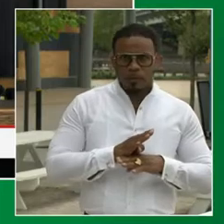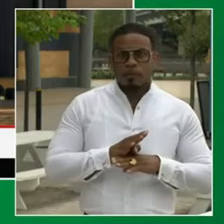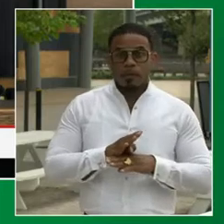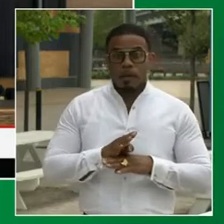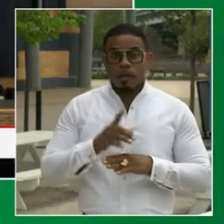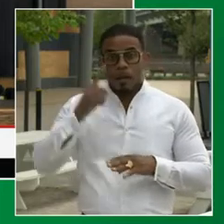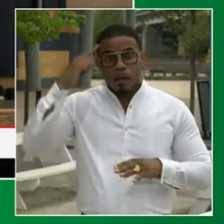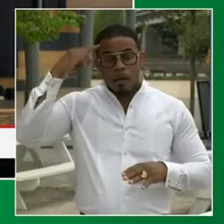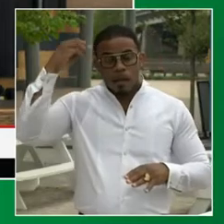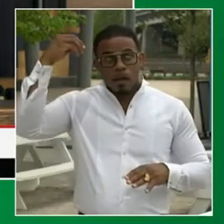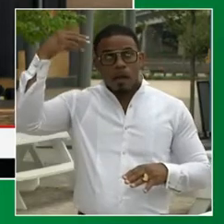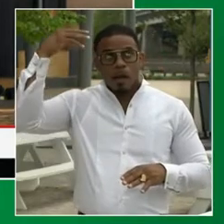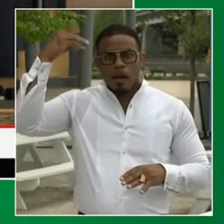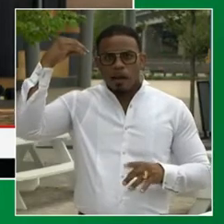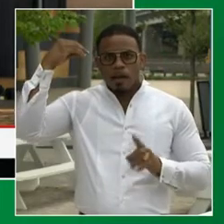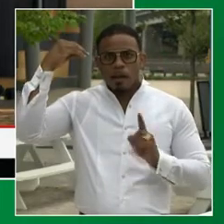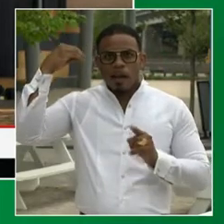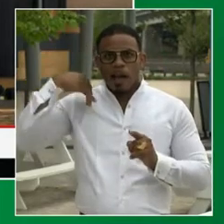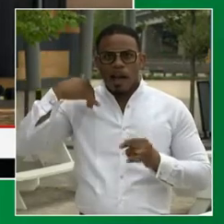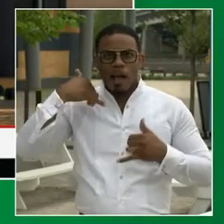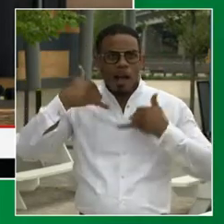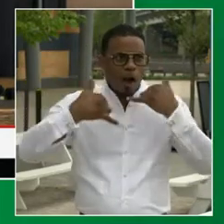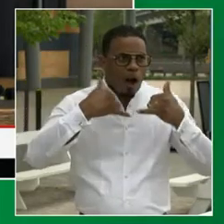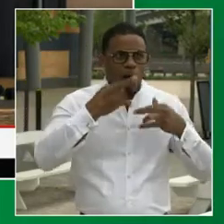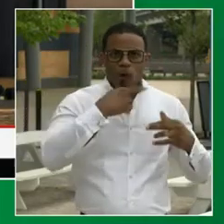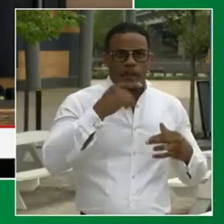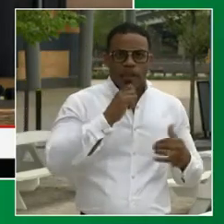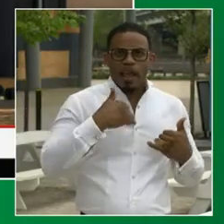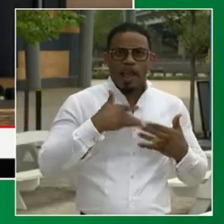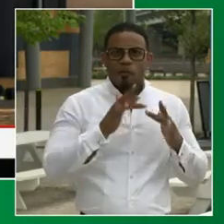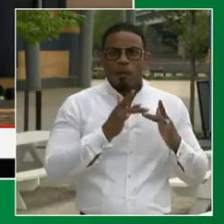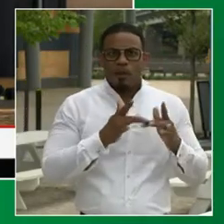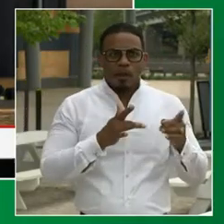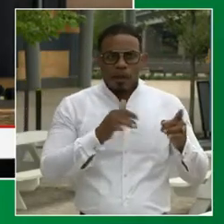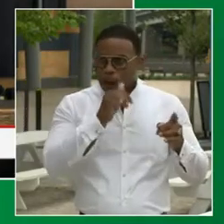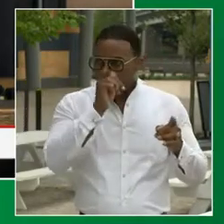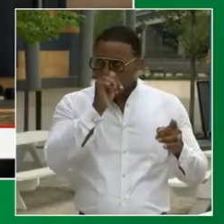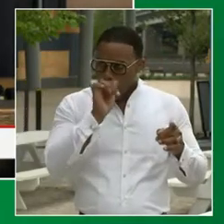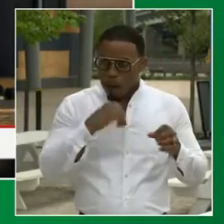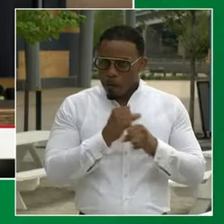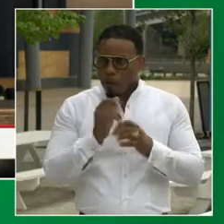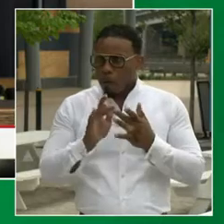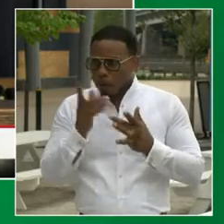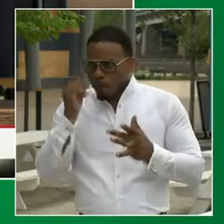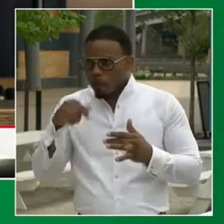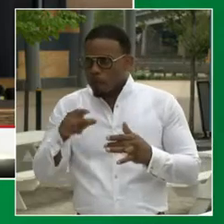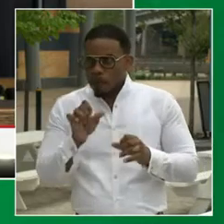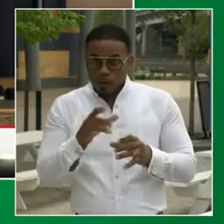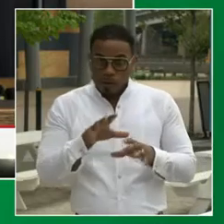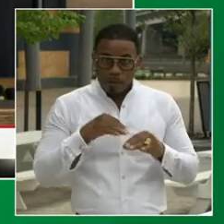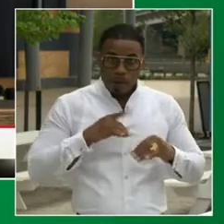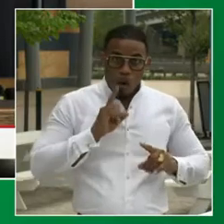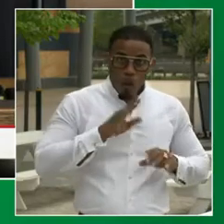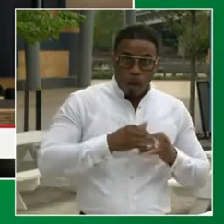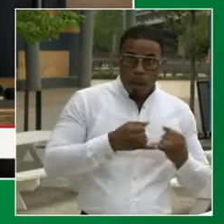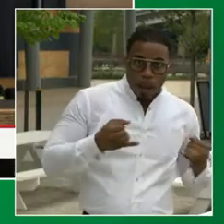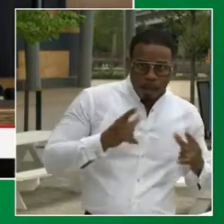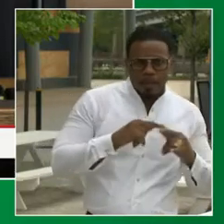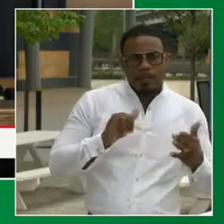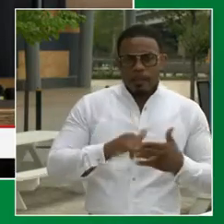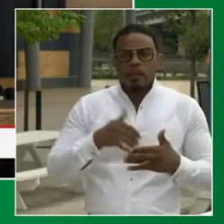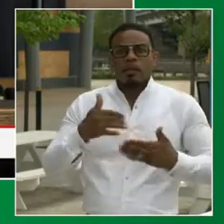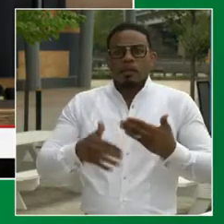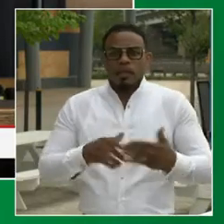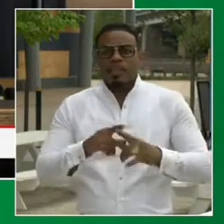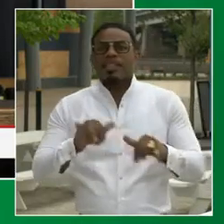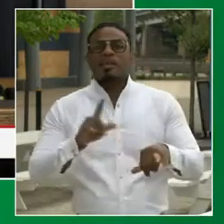that? And right away, I started calling restaurants that didn't have a website. Let me create a website for you. Can you take order online and things like that?